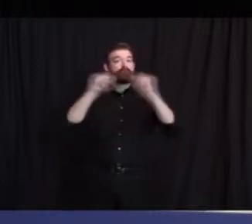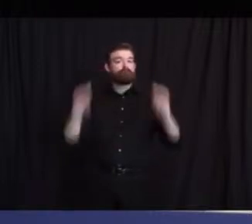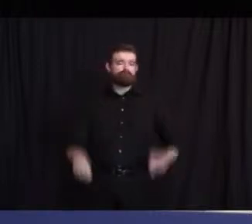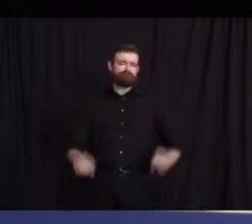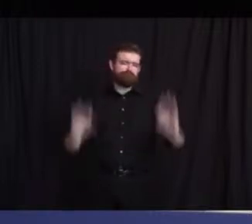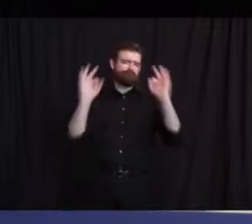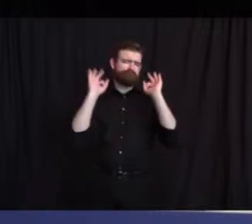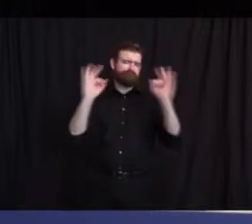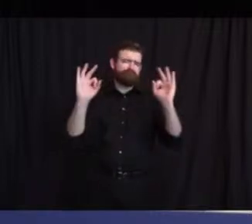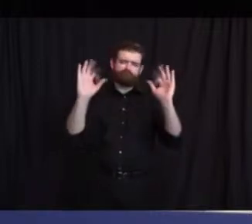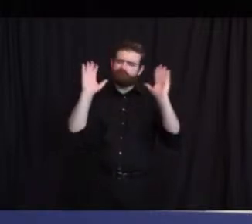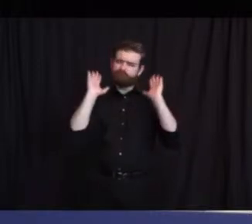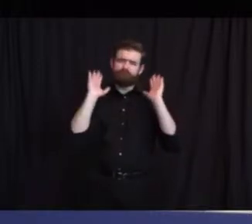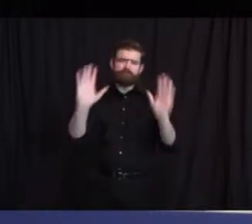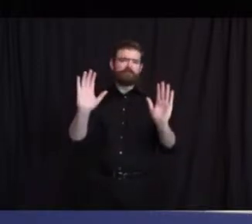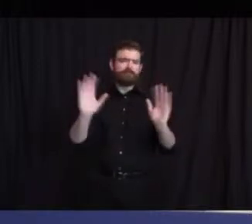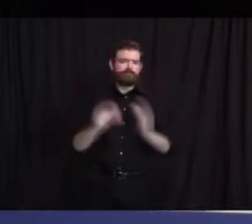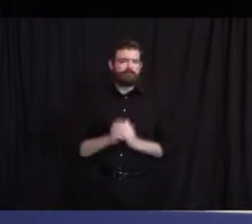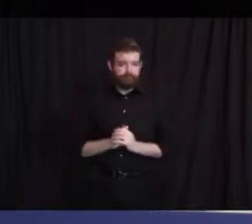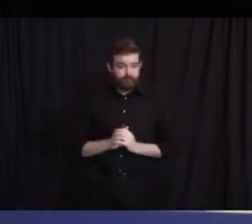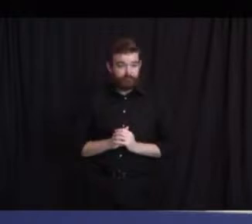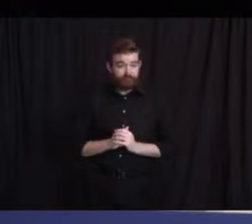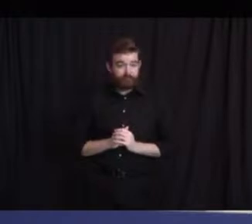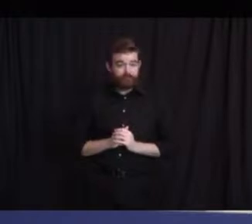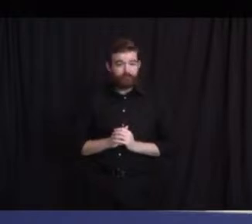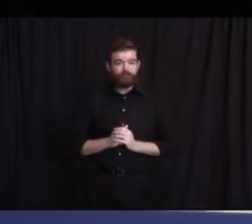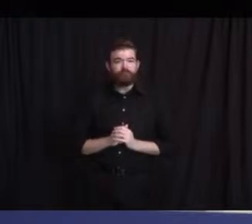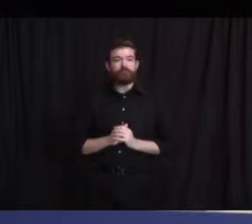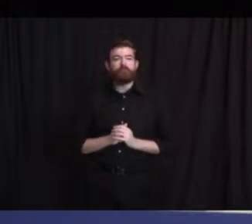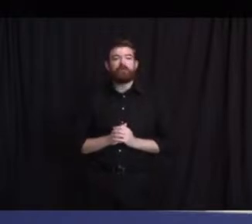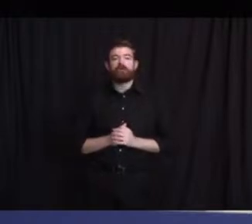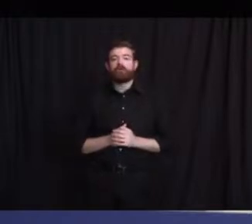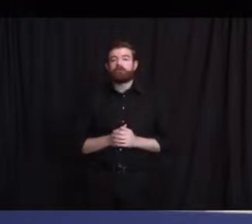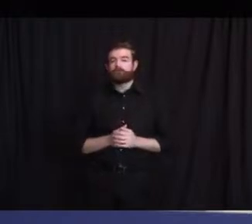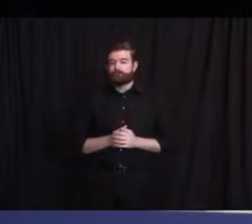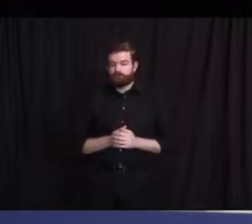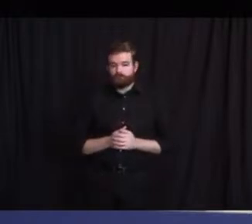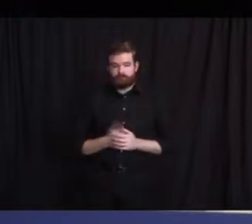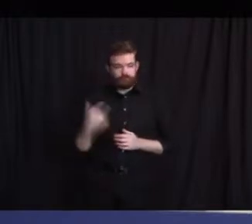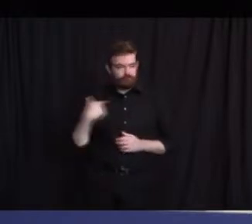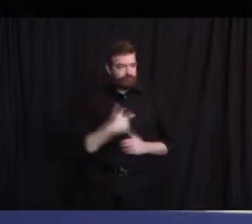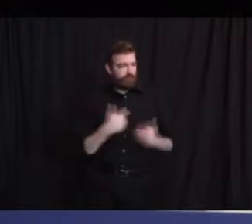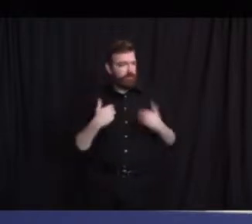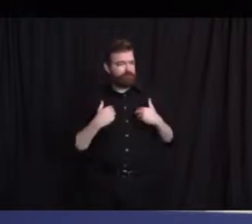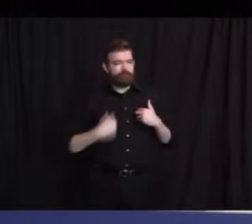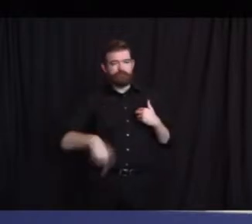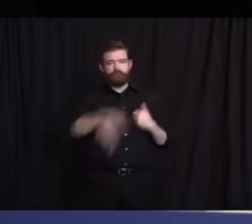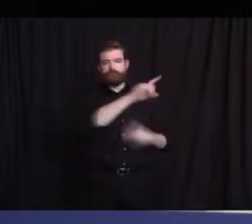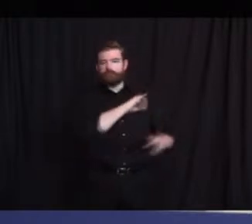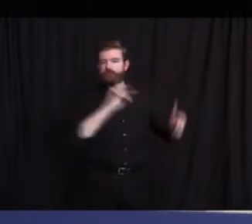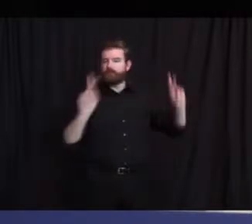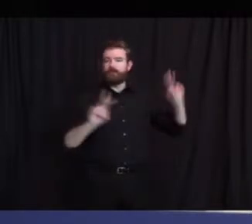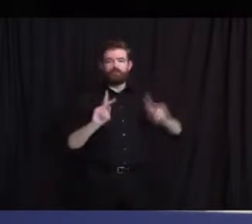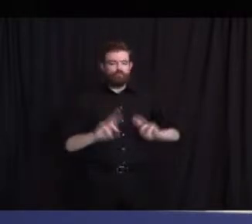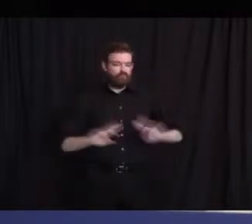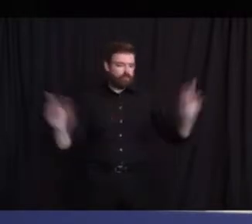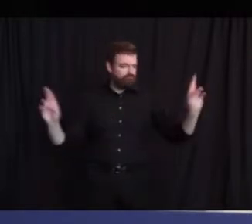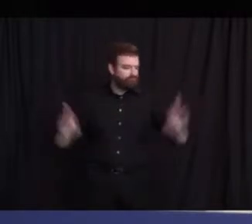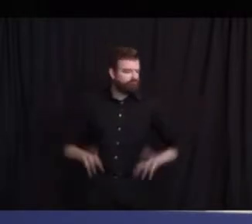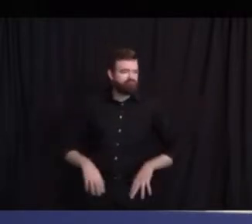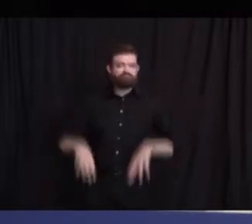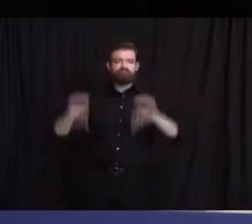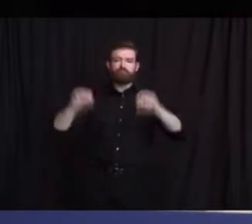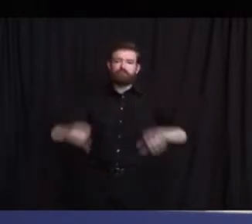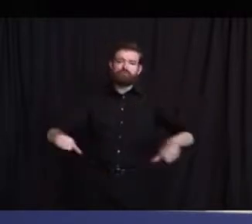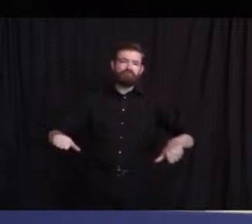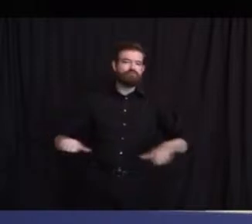couldn't ask for a community of providers better suited to rise up and meet these challenges head-on. Today, we're announcing a path forward as